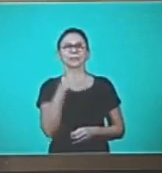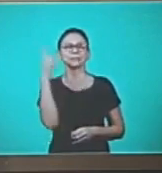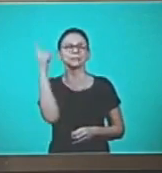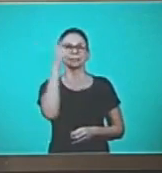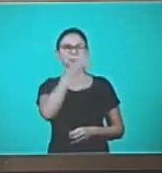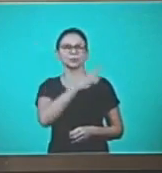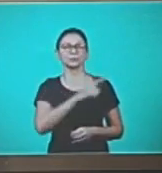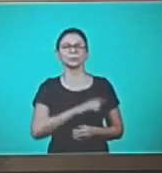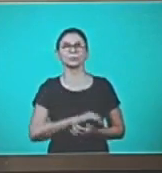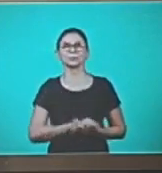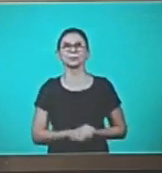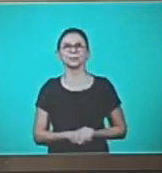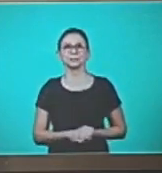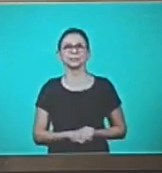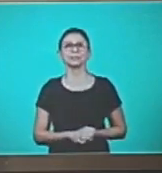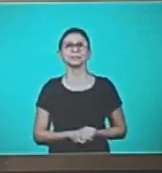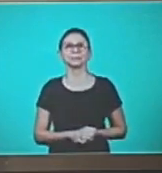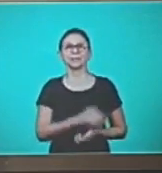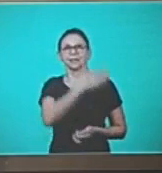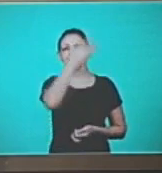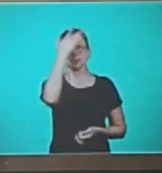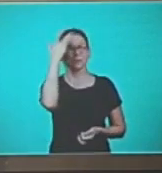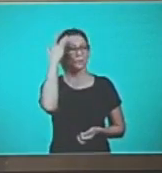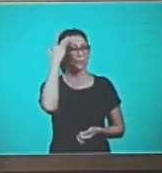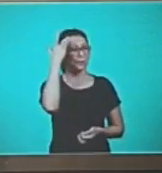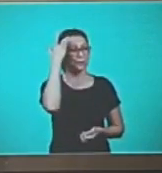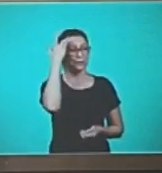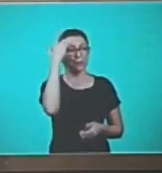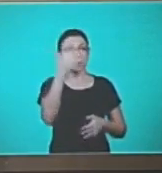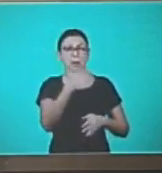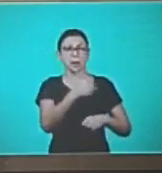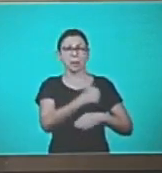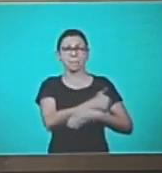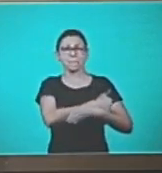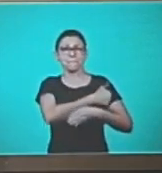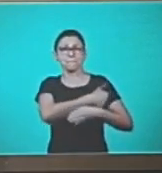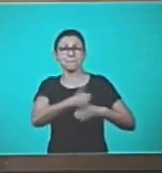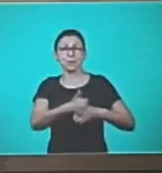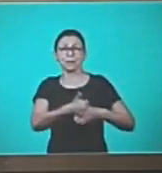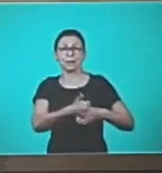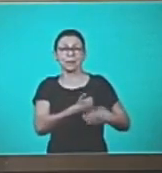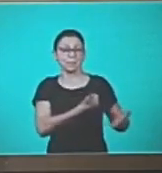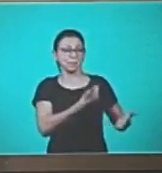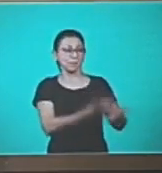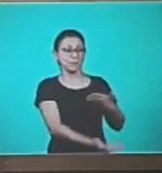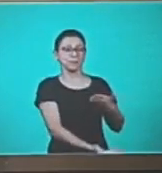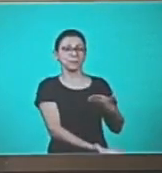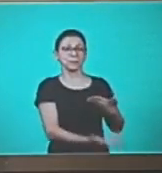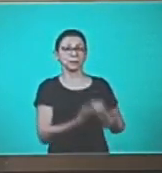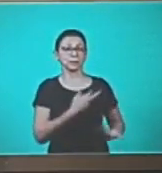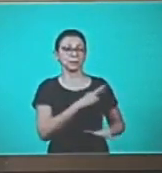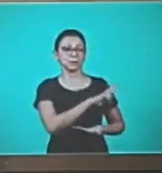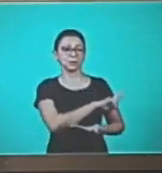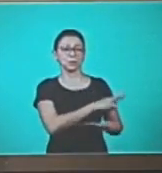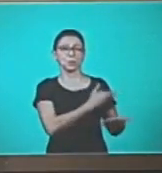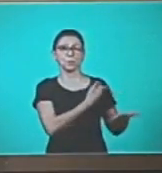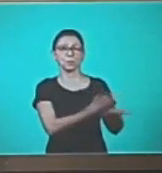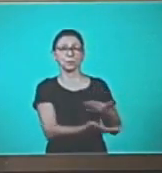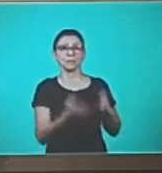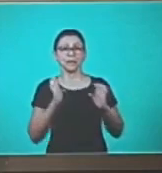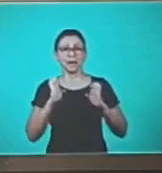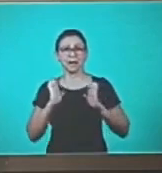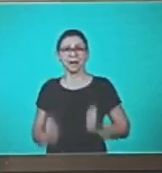situation, the most deplorable situation, morally, ethical, and